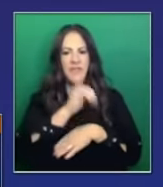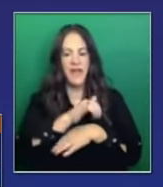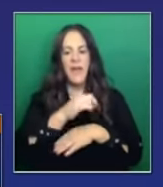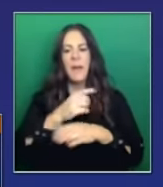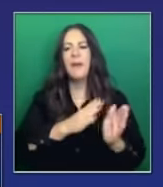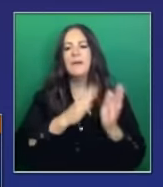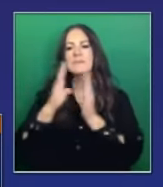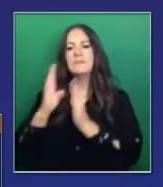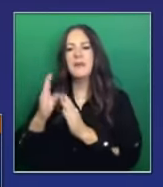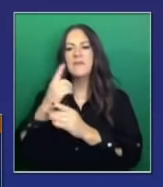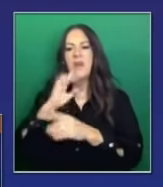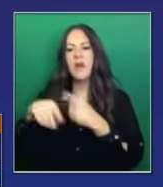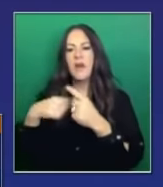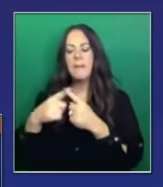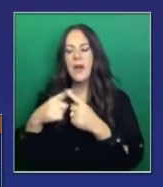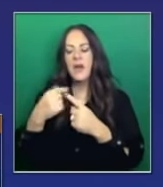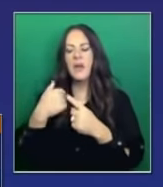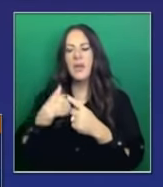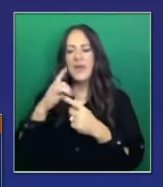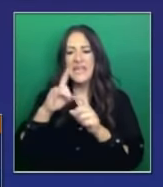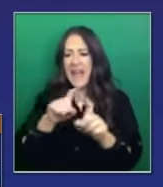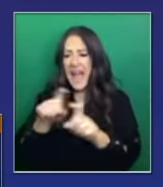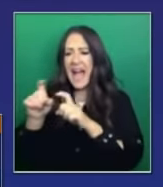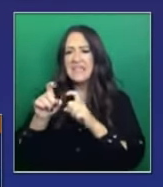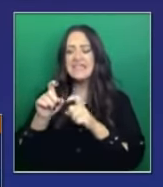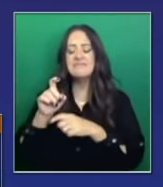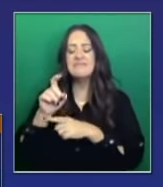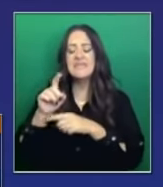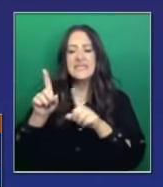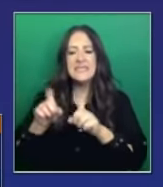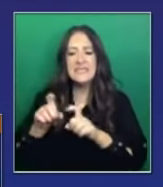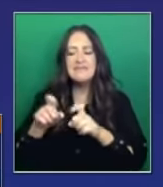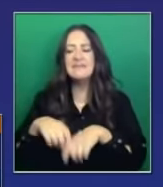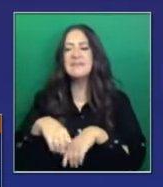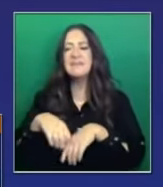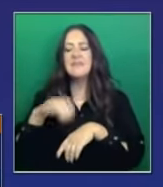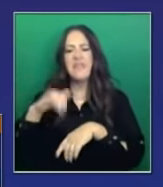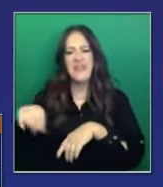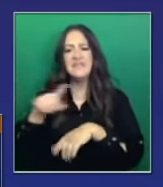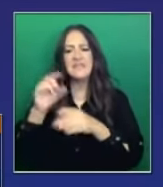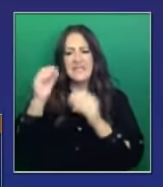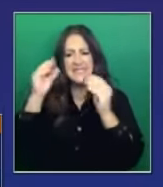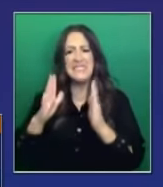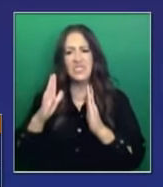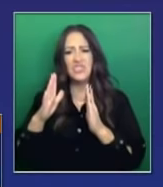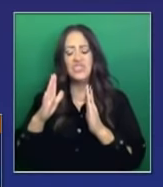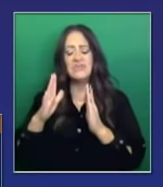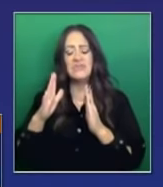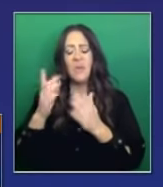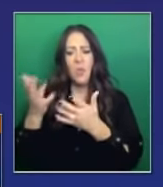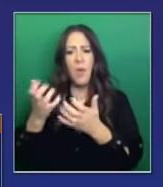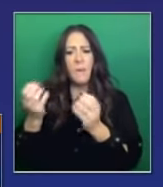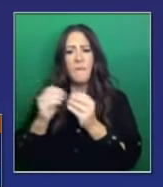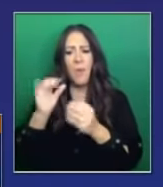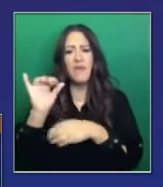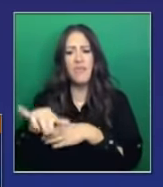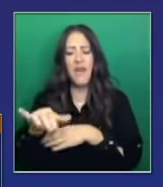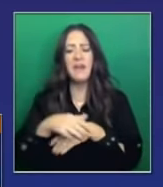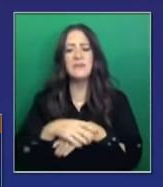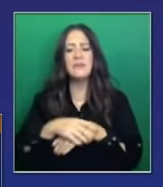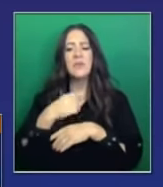our teachers, our paraprofessionals, and others. They want to see more testing. We all respect that. We want to see that as well. And so here's what we've worked out